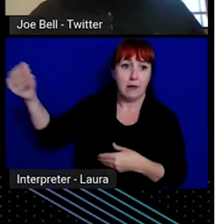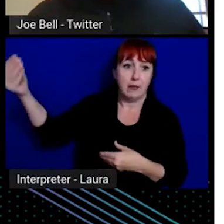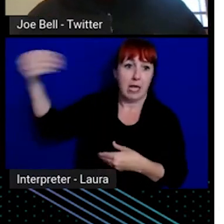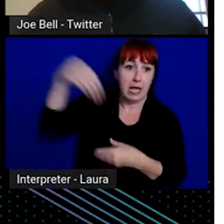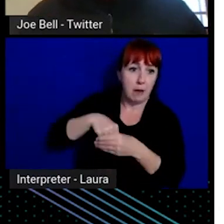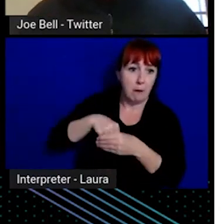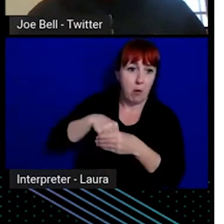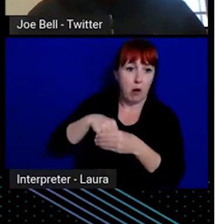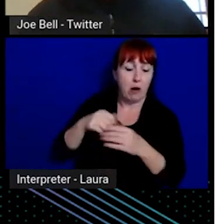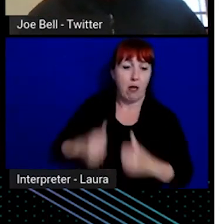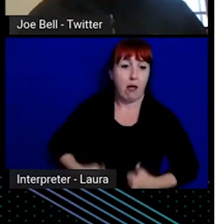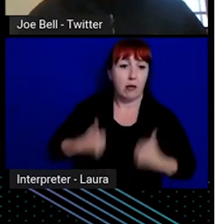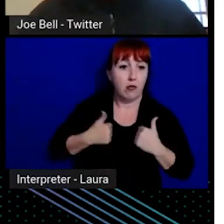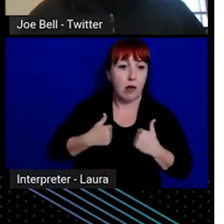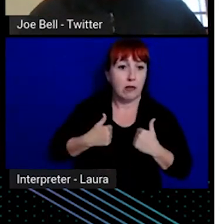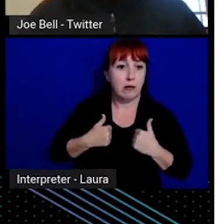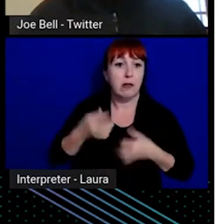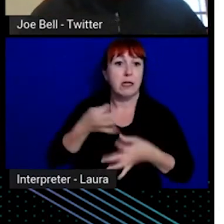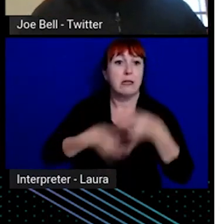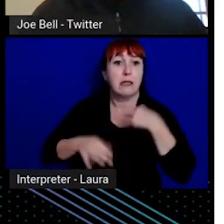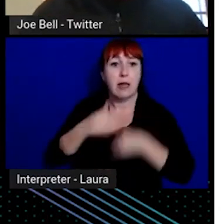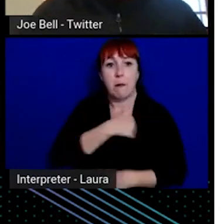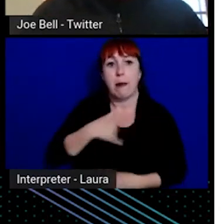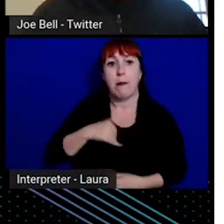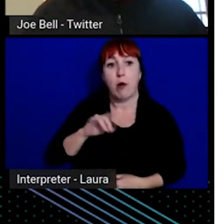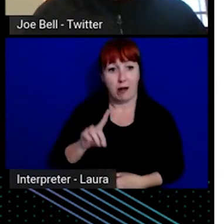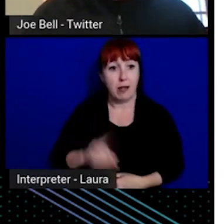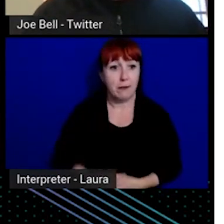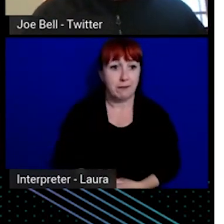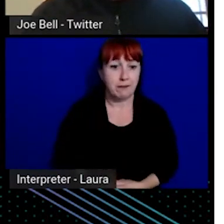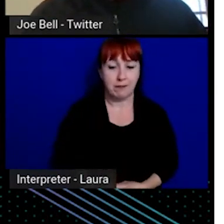ID in the group.